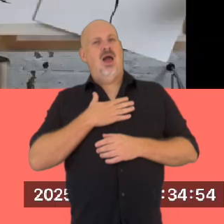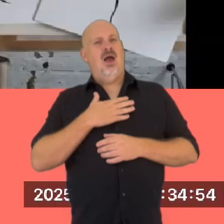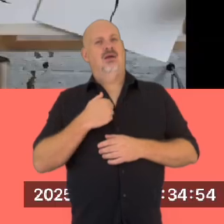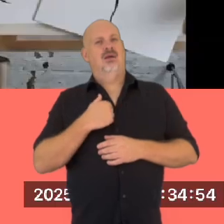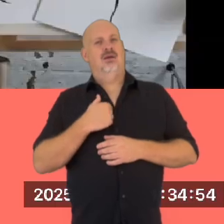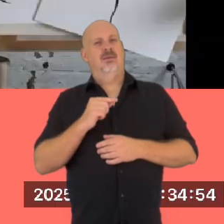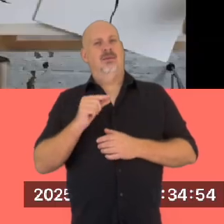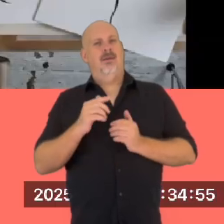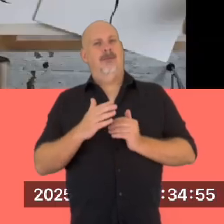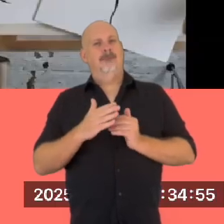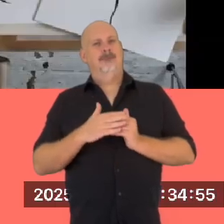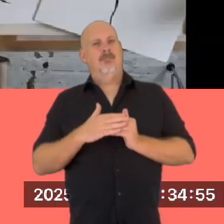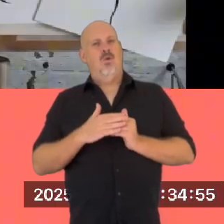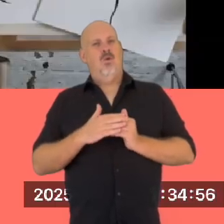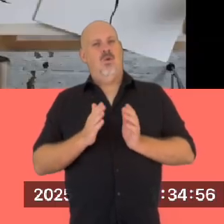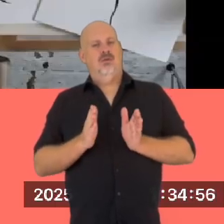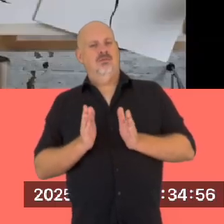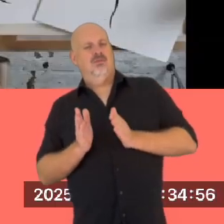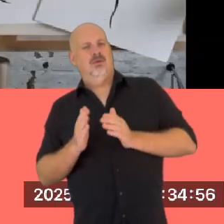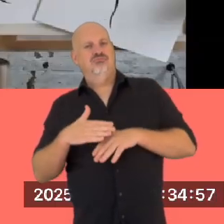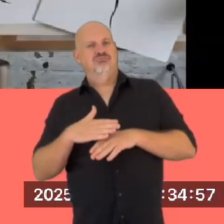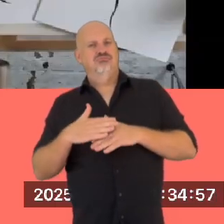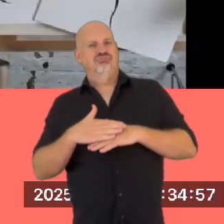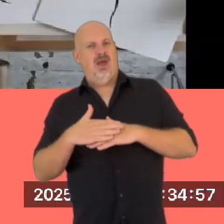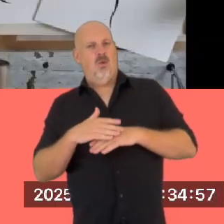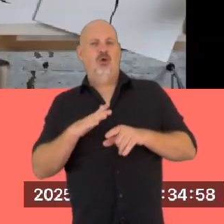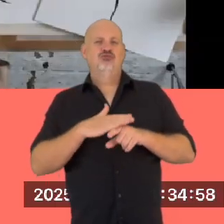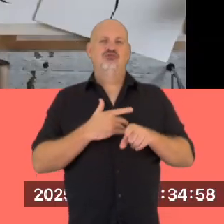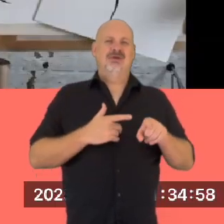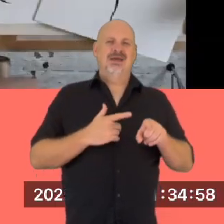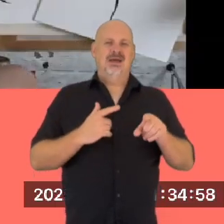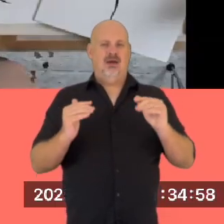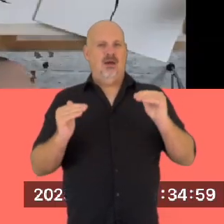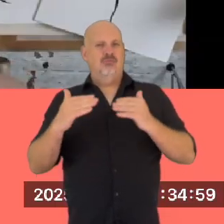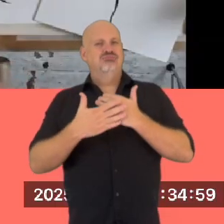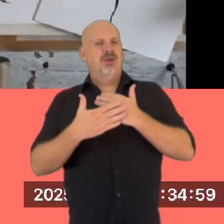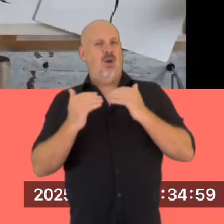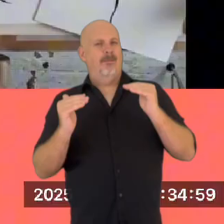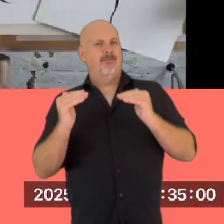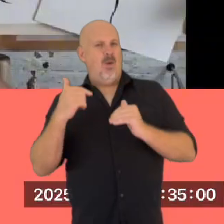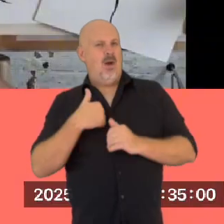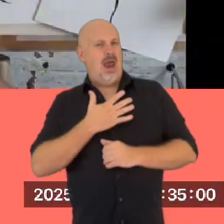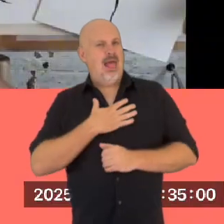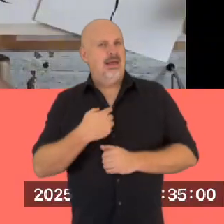I sometimes like to make them a little bit more on the brown side rather than the green side.